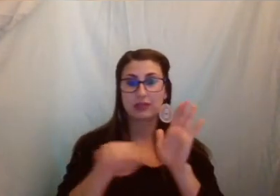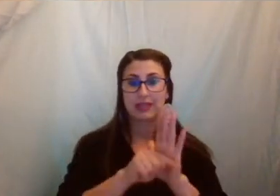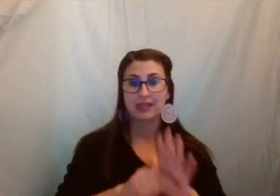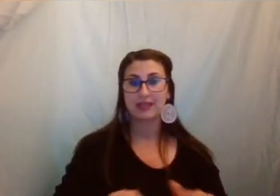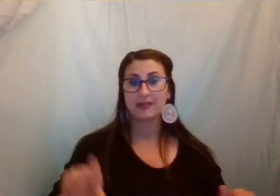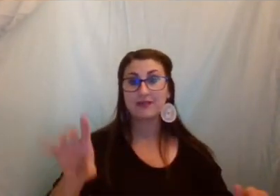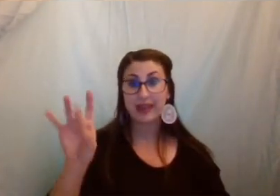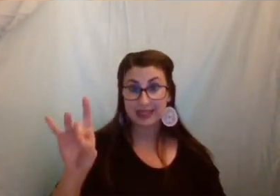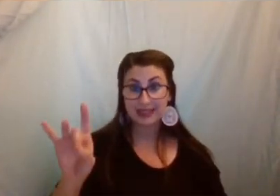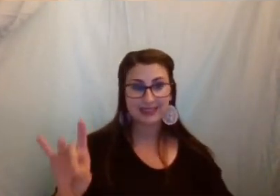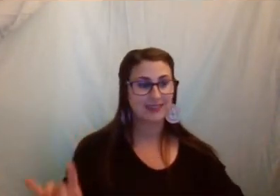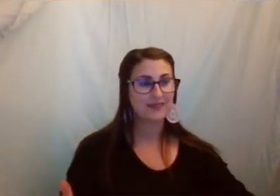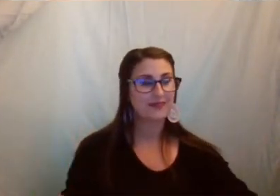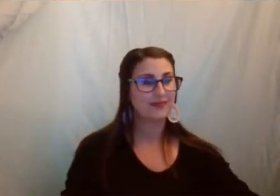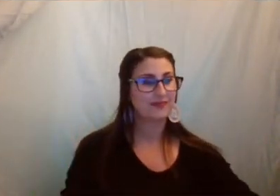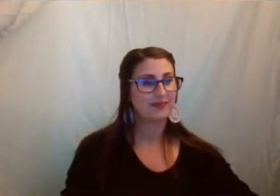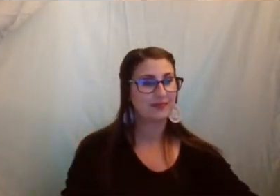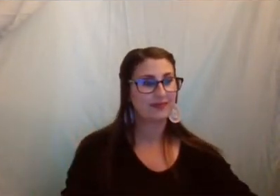8.